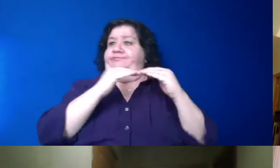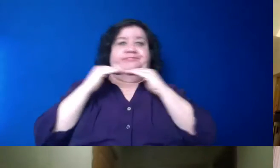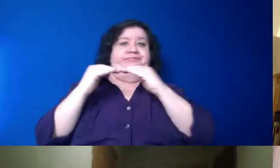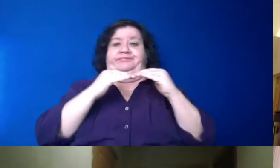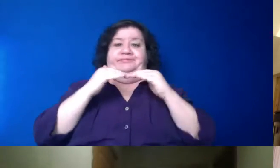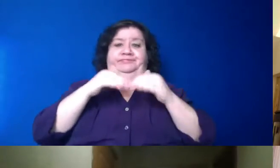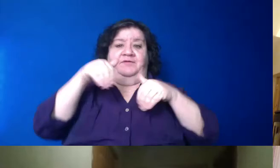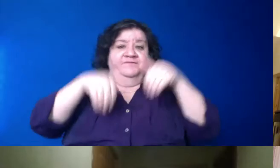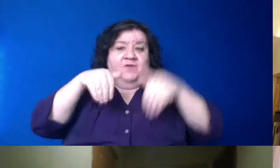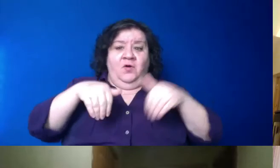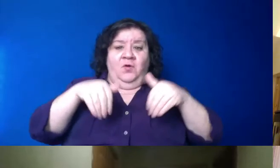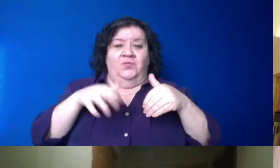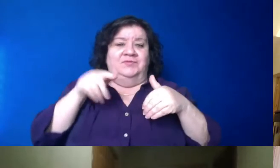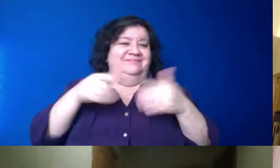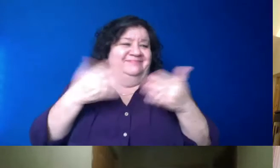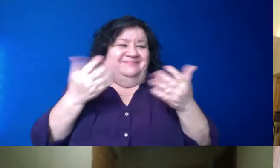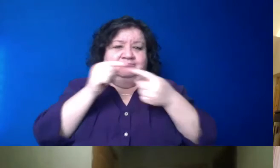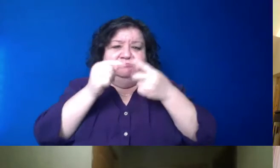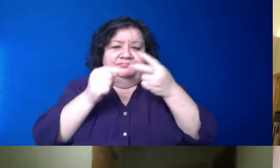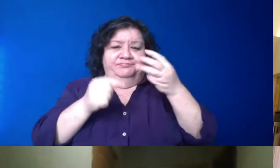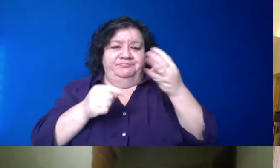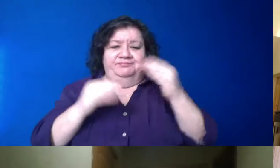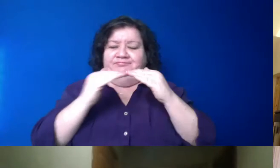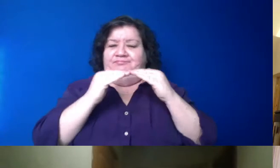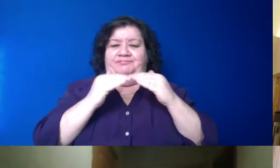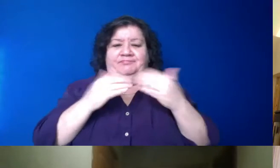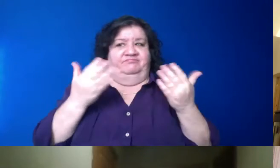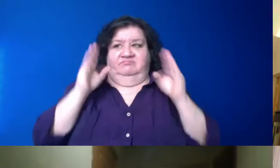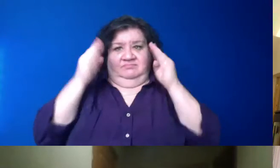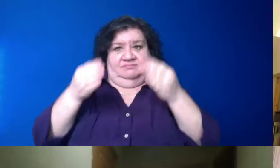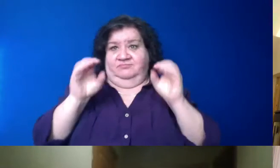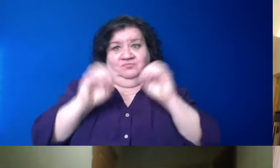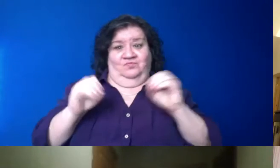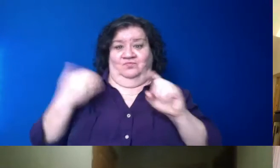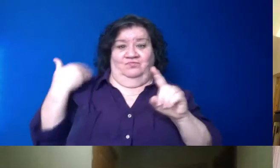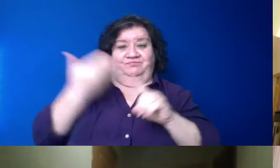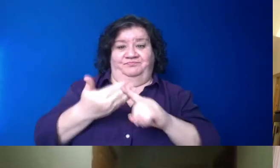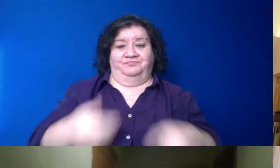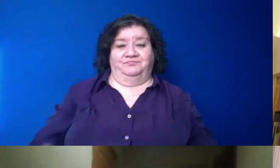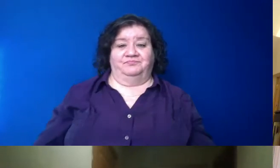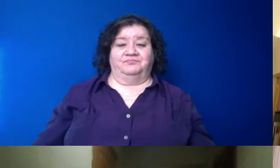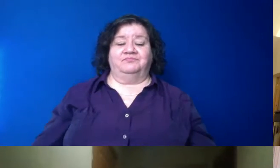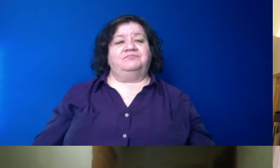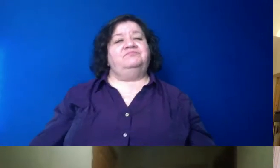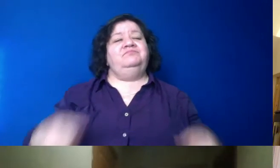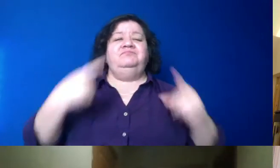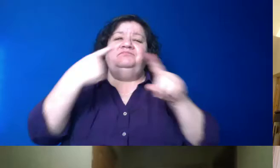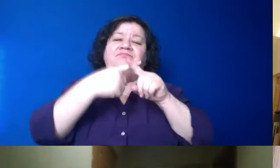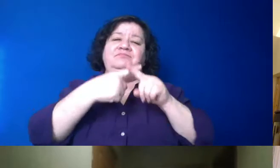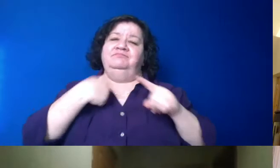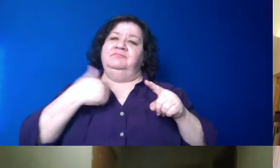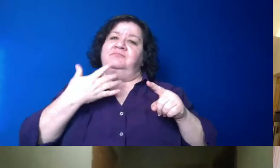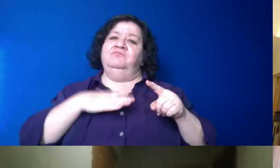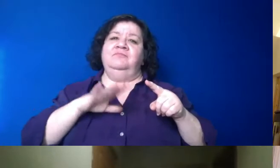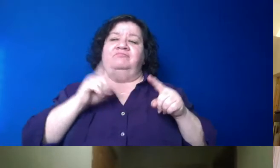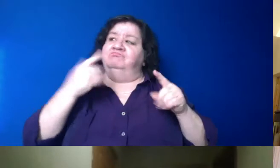good, bad, and ugly, for artificial intelligence for people with disabilities around the corner. This won't